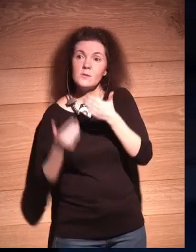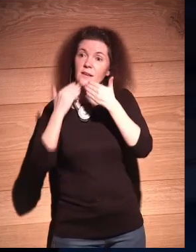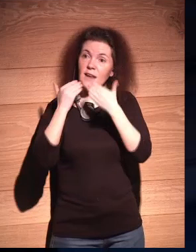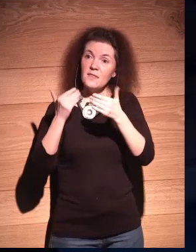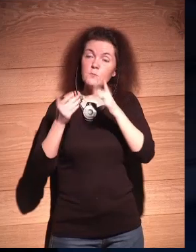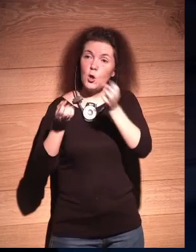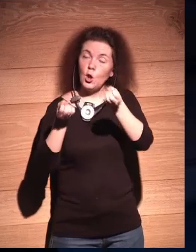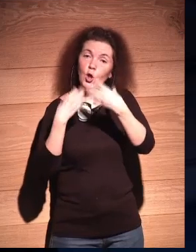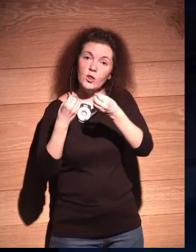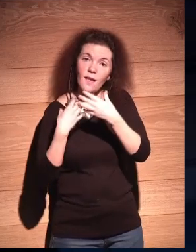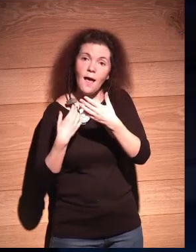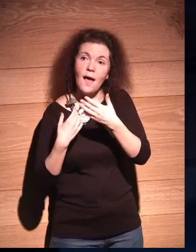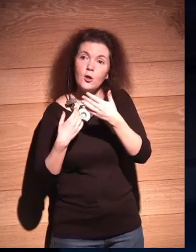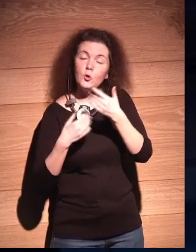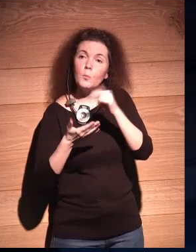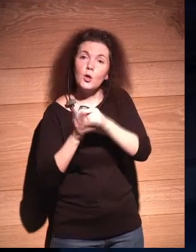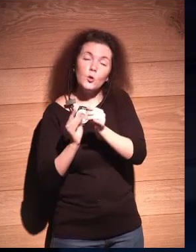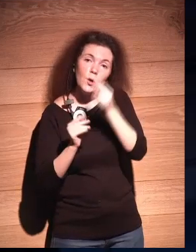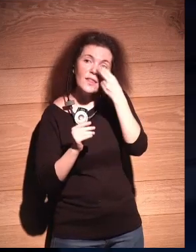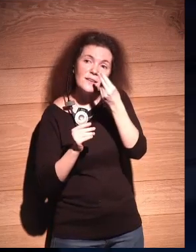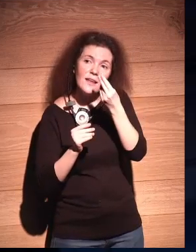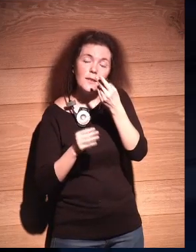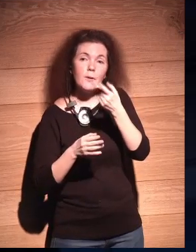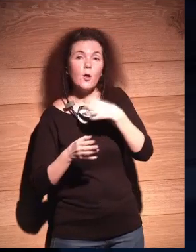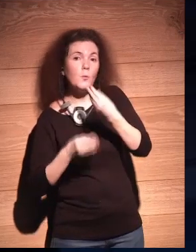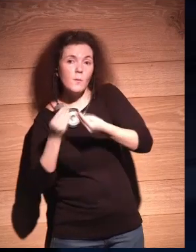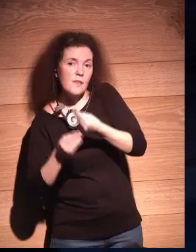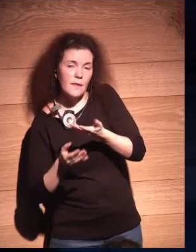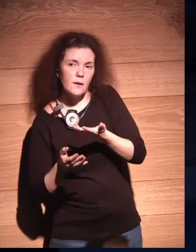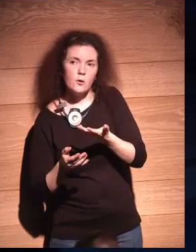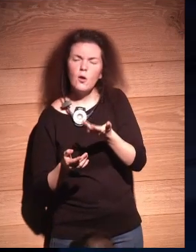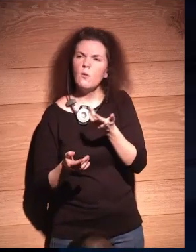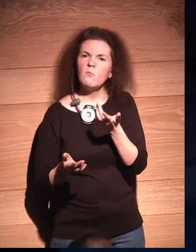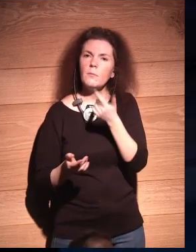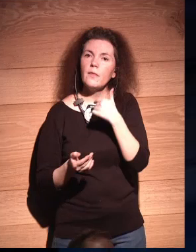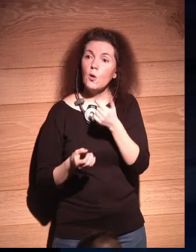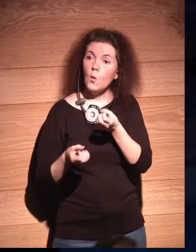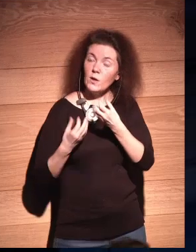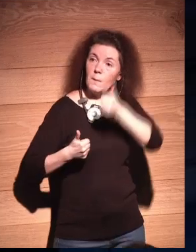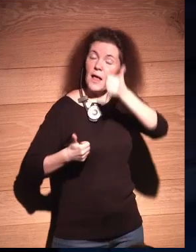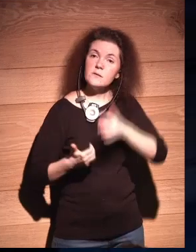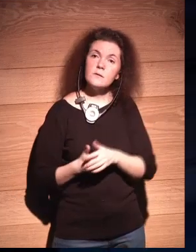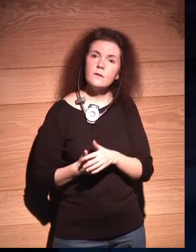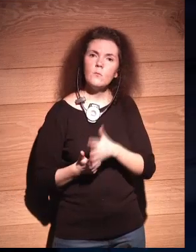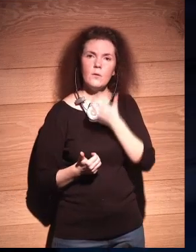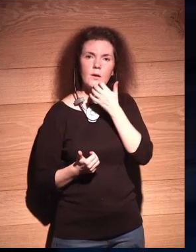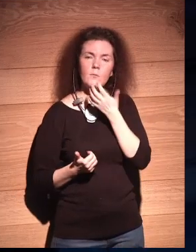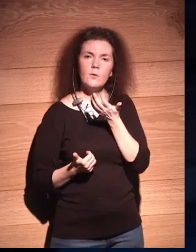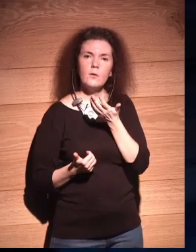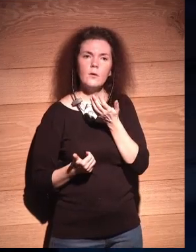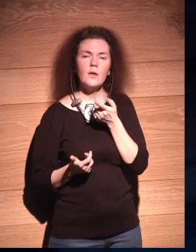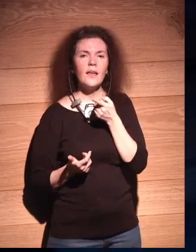can't," you know, instead she said, "Tell me more." And she was the lead lawyer